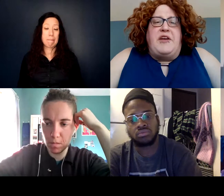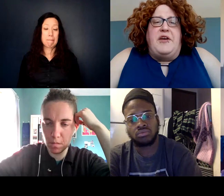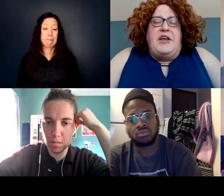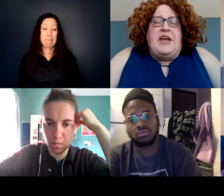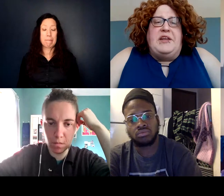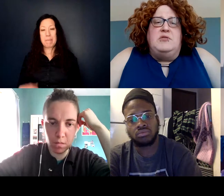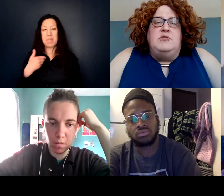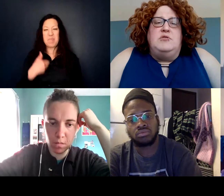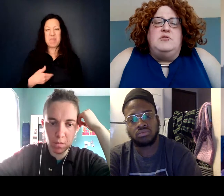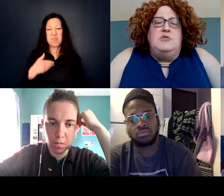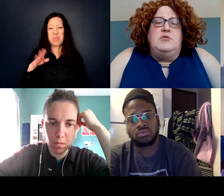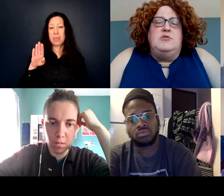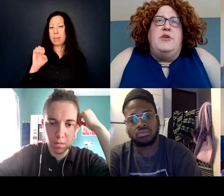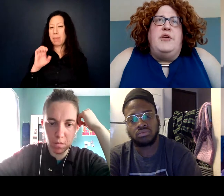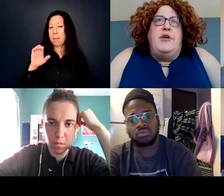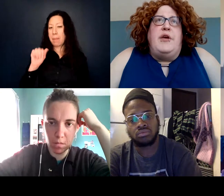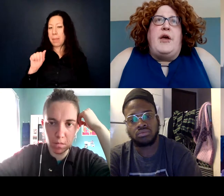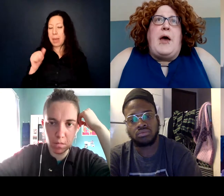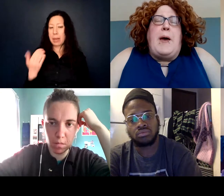So this is Becca again.